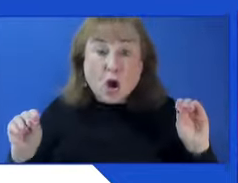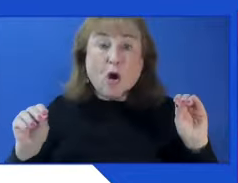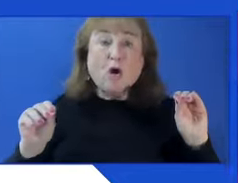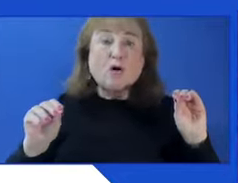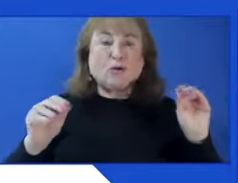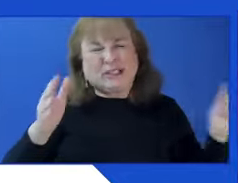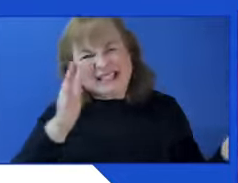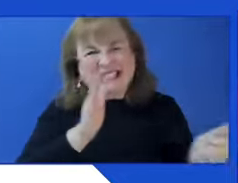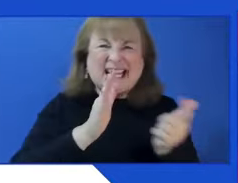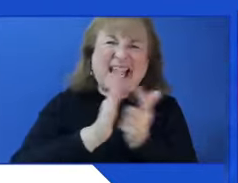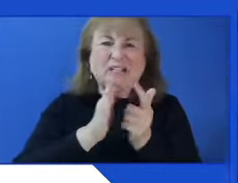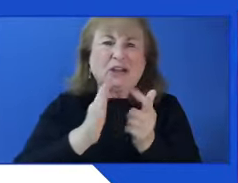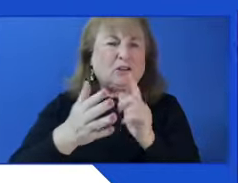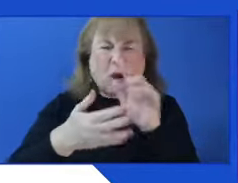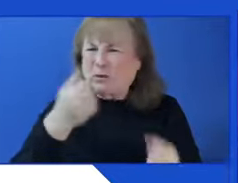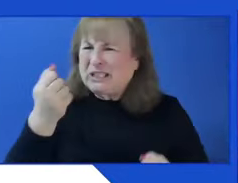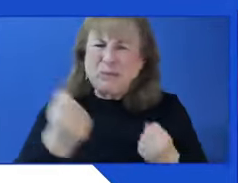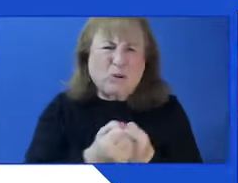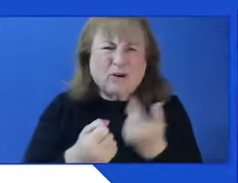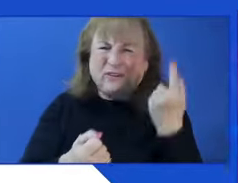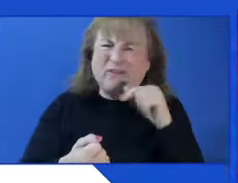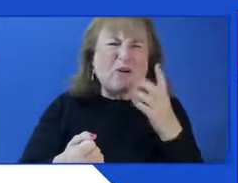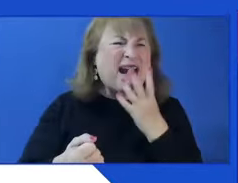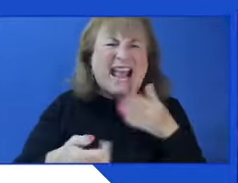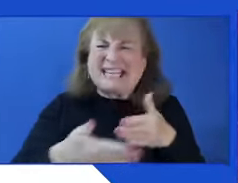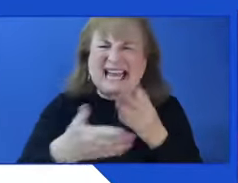for anti-Semitism.